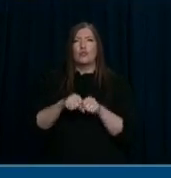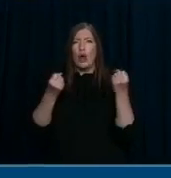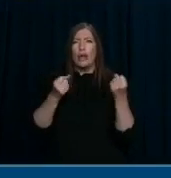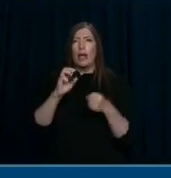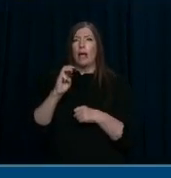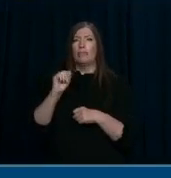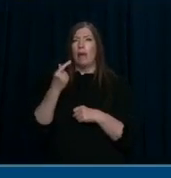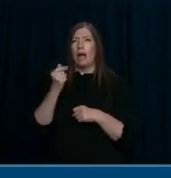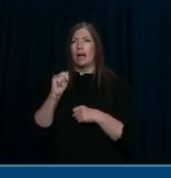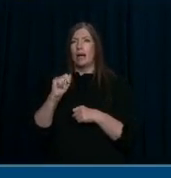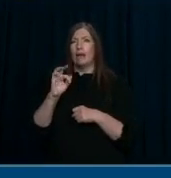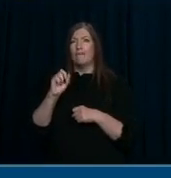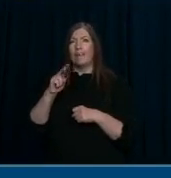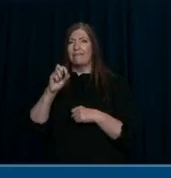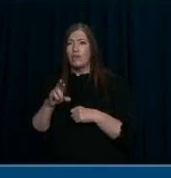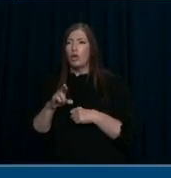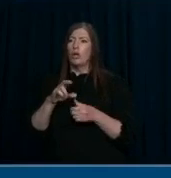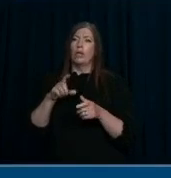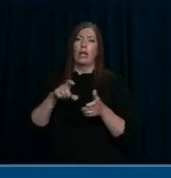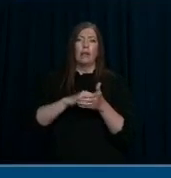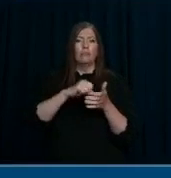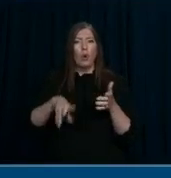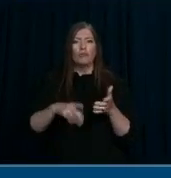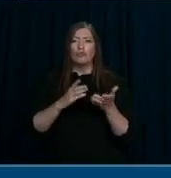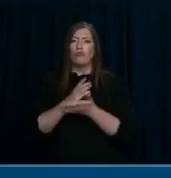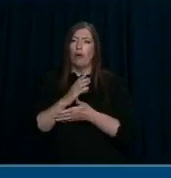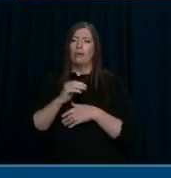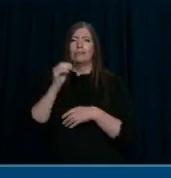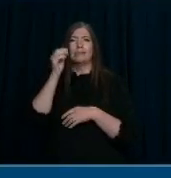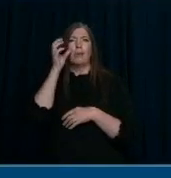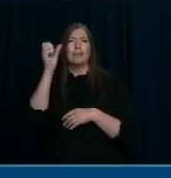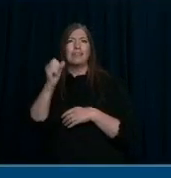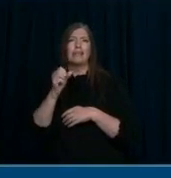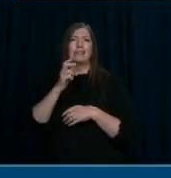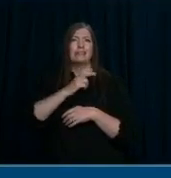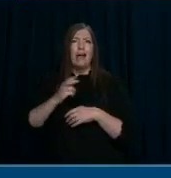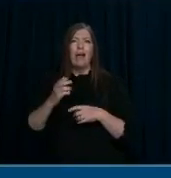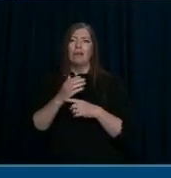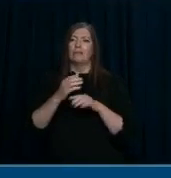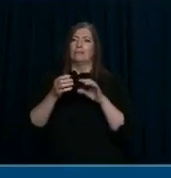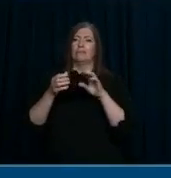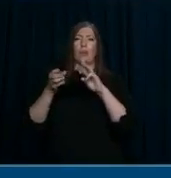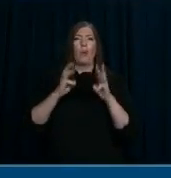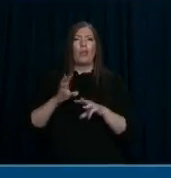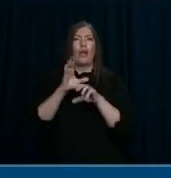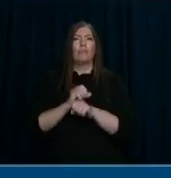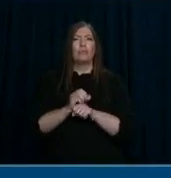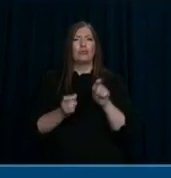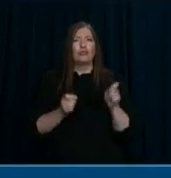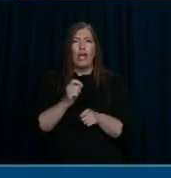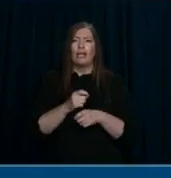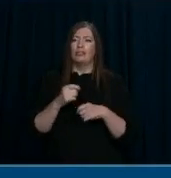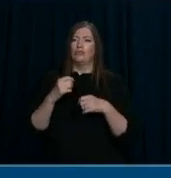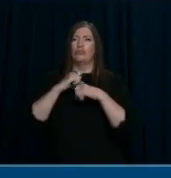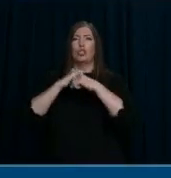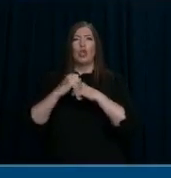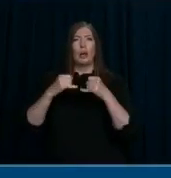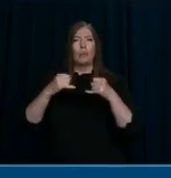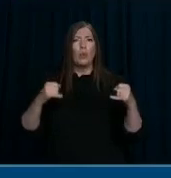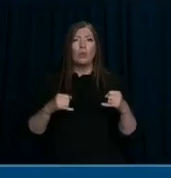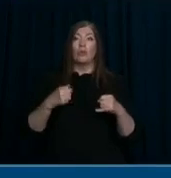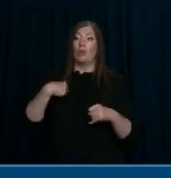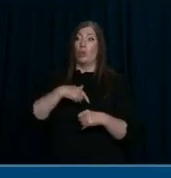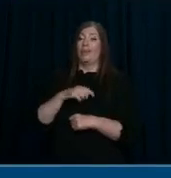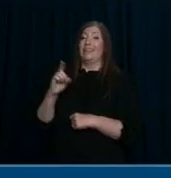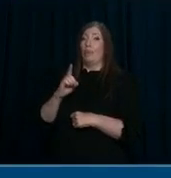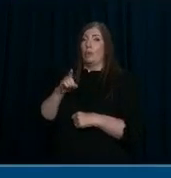make progress on abortion rights, common sense gun reform, fighting climate change, securing the border, we as Democrats are going to have to get that done. Because as